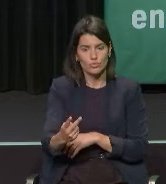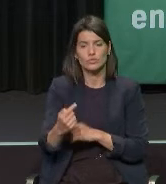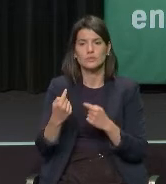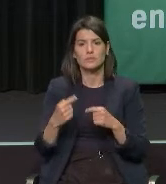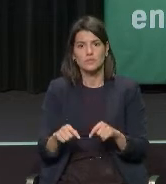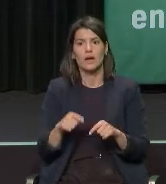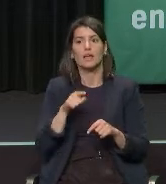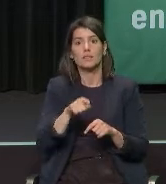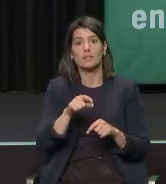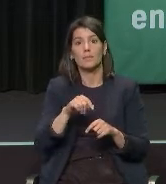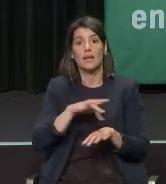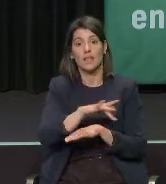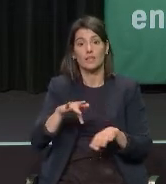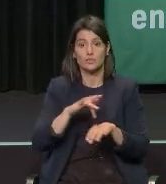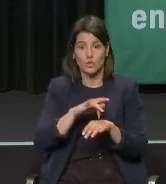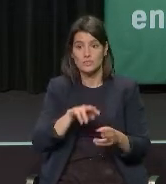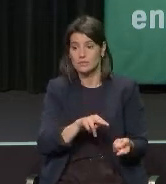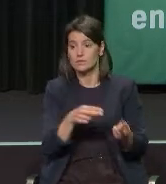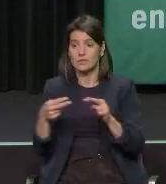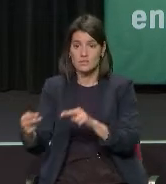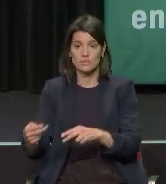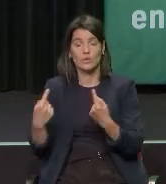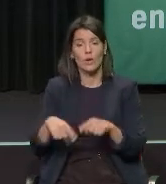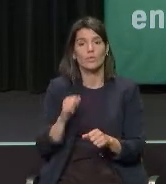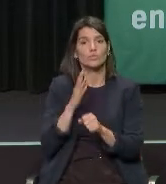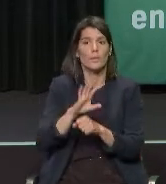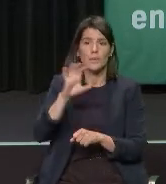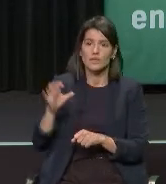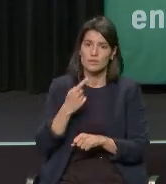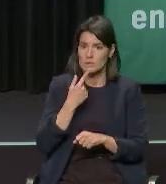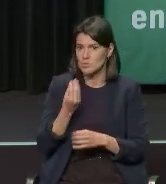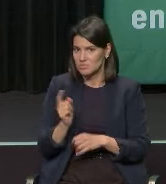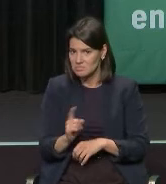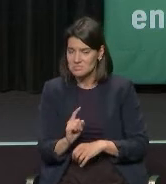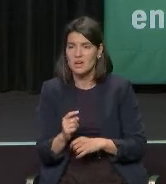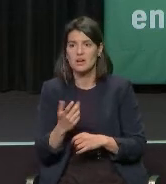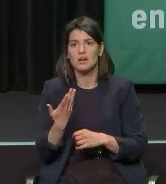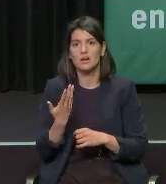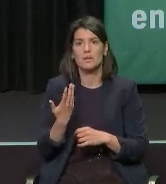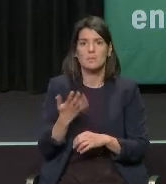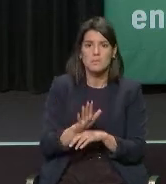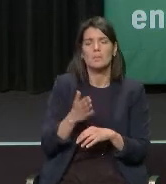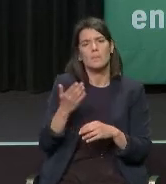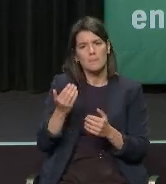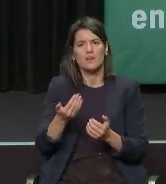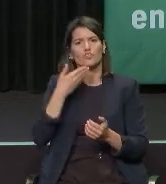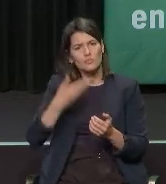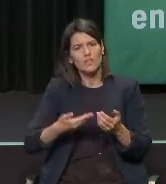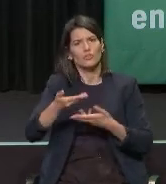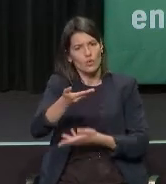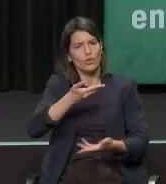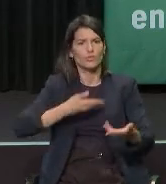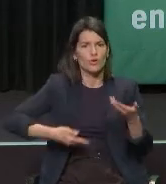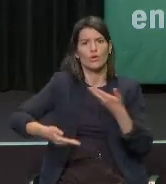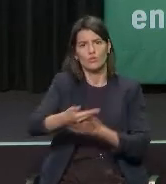easier transition to the enhanced transparency framework. Other countries, not so much. So there's a sharing of experiences here that will be